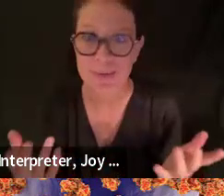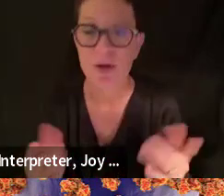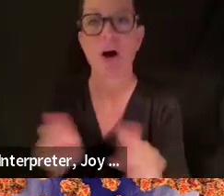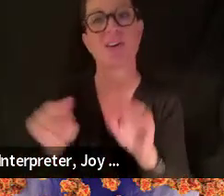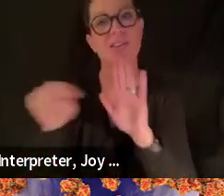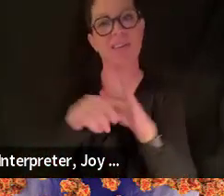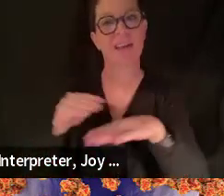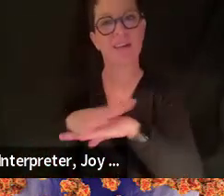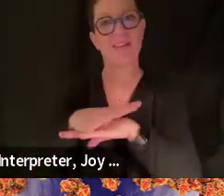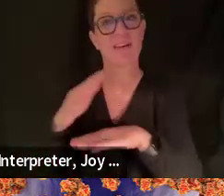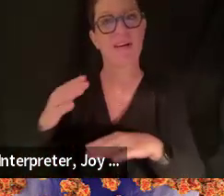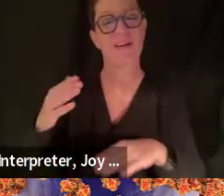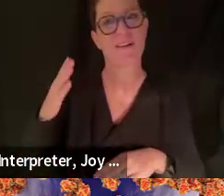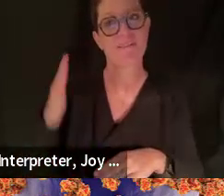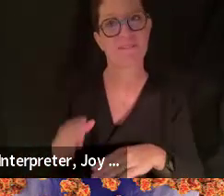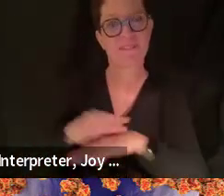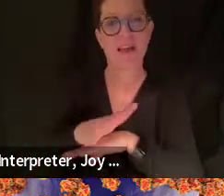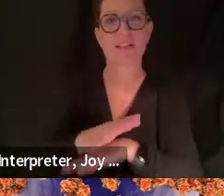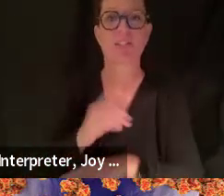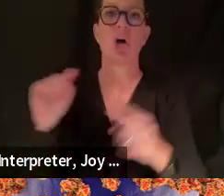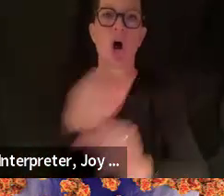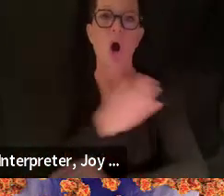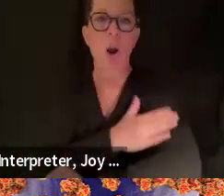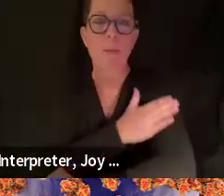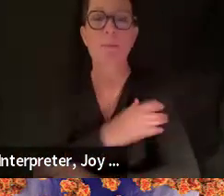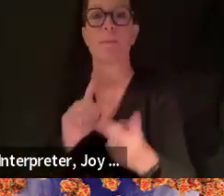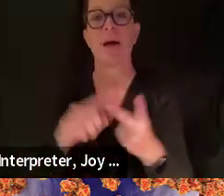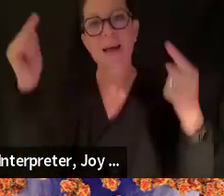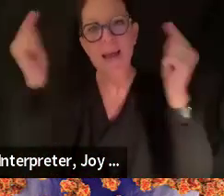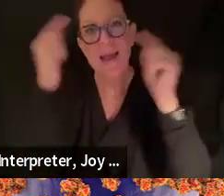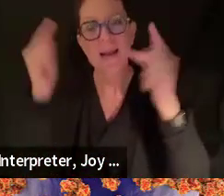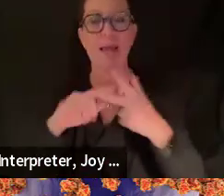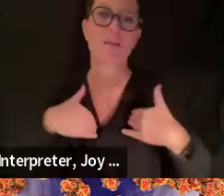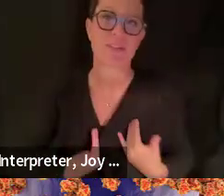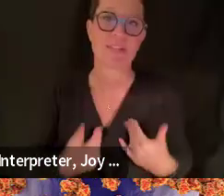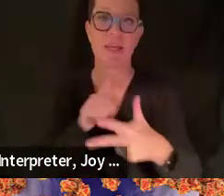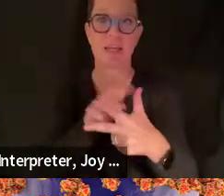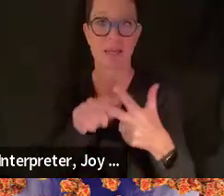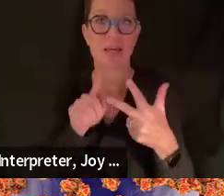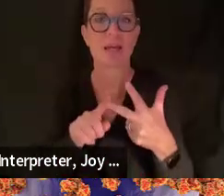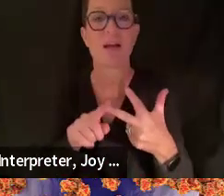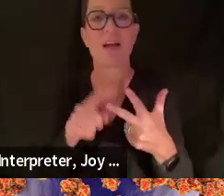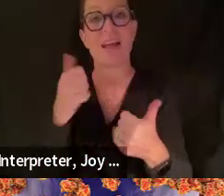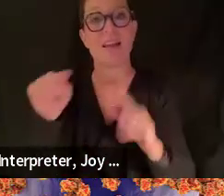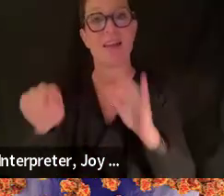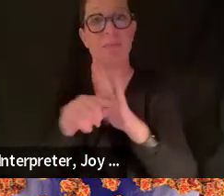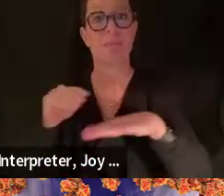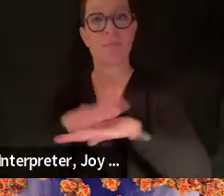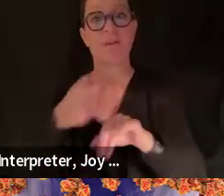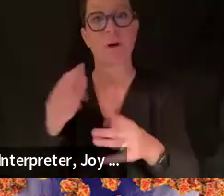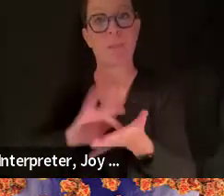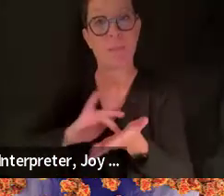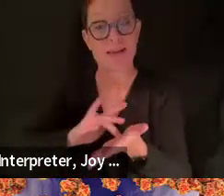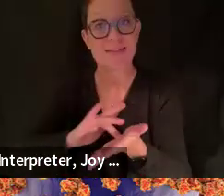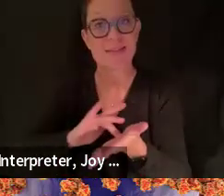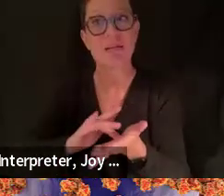are usually mild, like arm soreness, headache, or fatigue. Any side effects from the flu